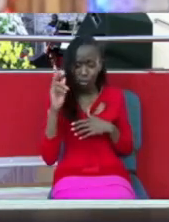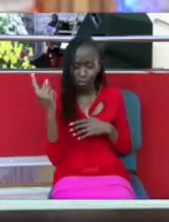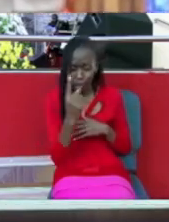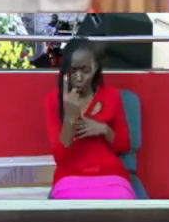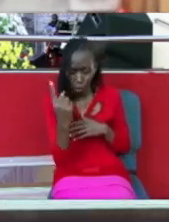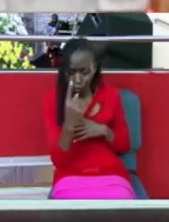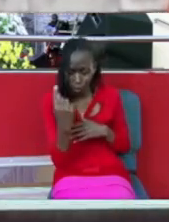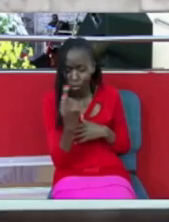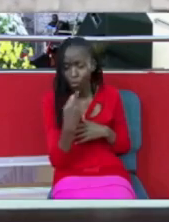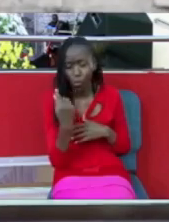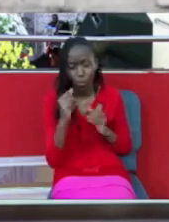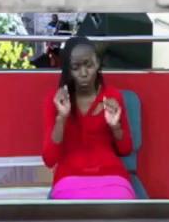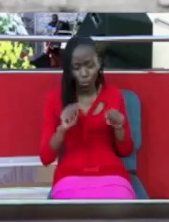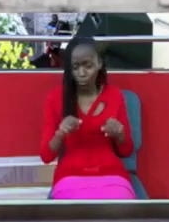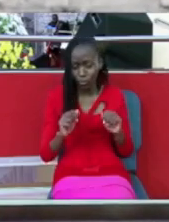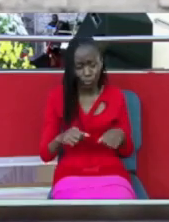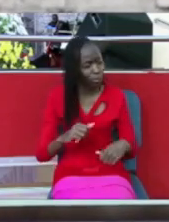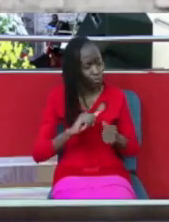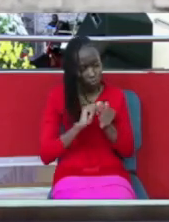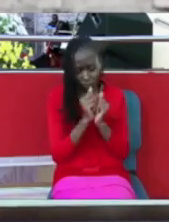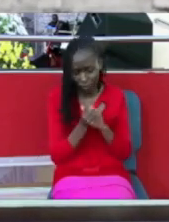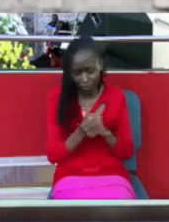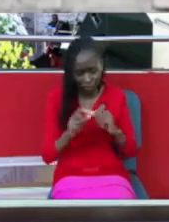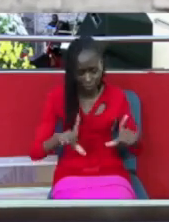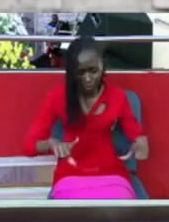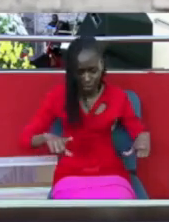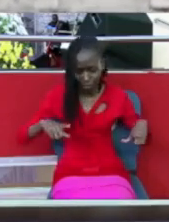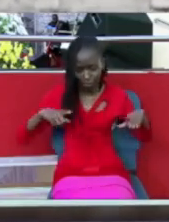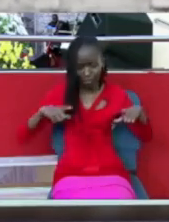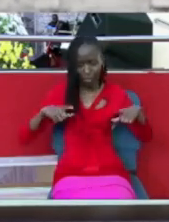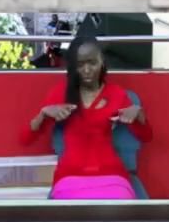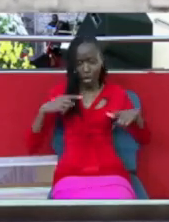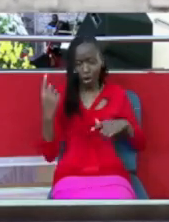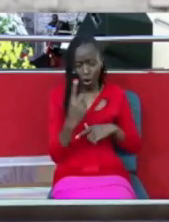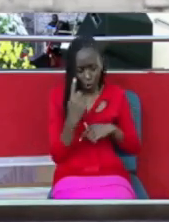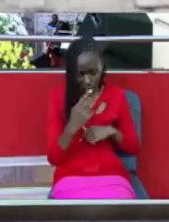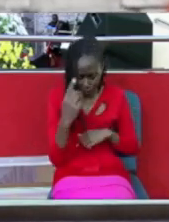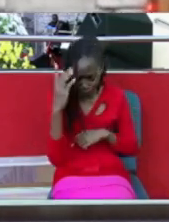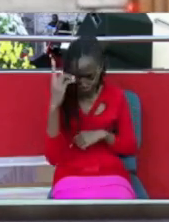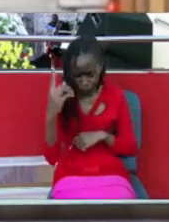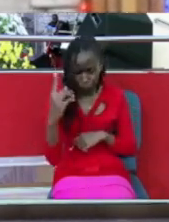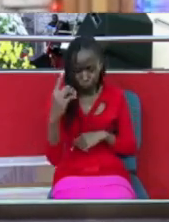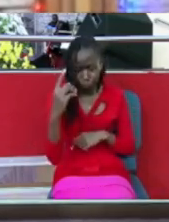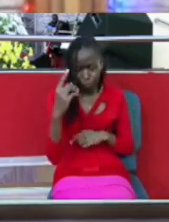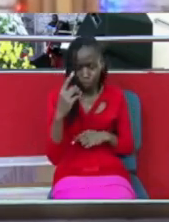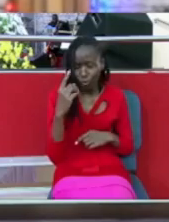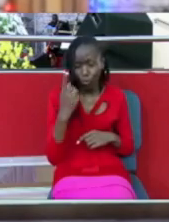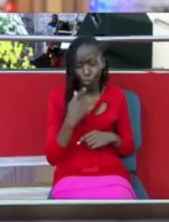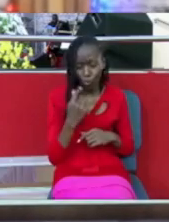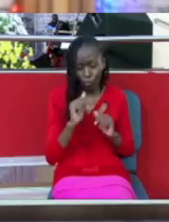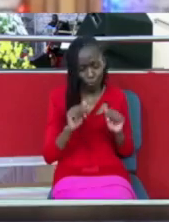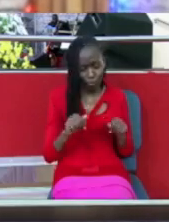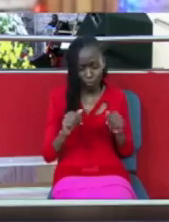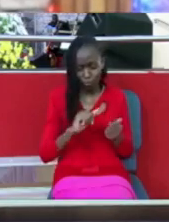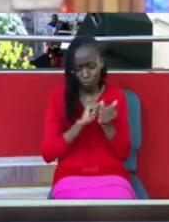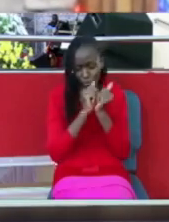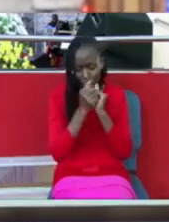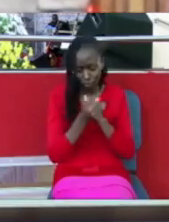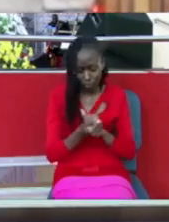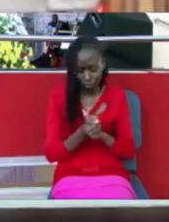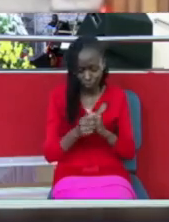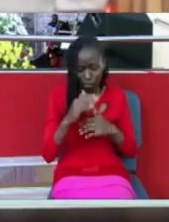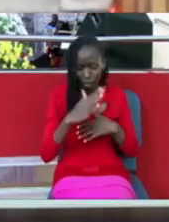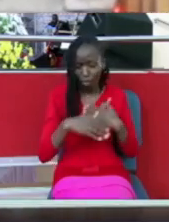change a life. Kwa sababu wewe pekee unaweza badilisha maisha. You are the only one, Jesus Christ. Wewe pekee, who yes, can change a life. Unaweza badilisha and maisha. I want all of us to